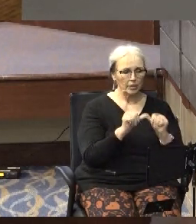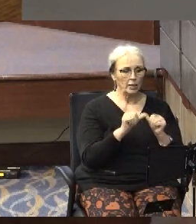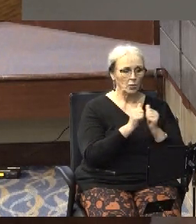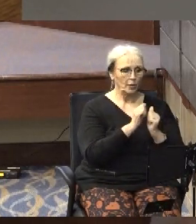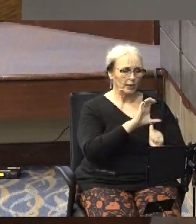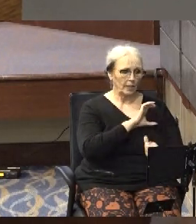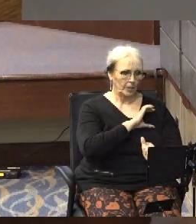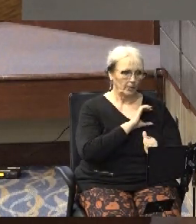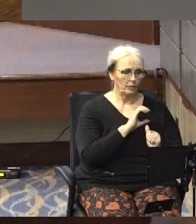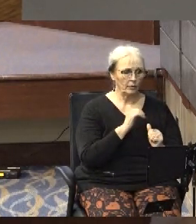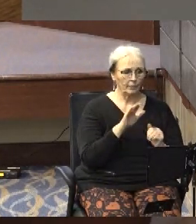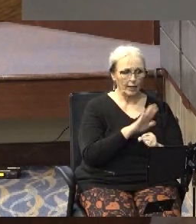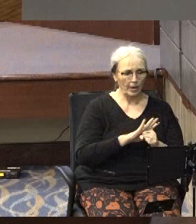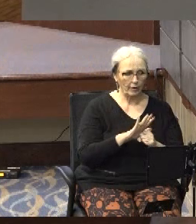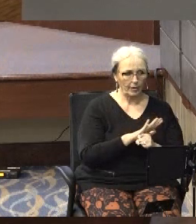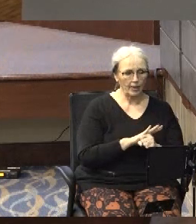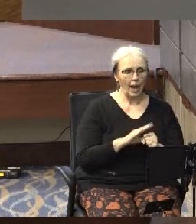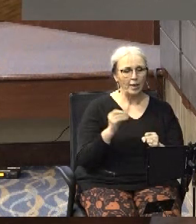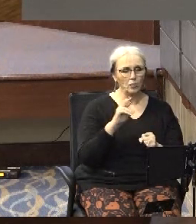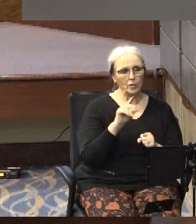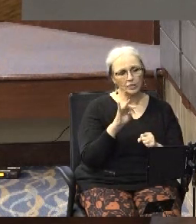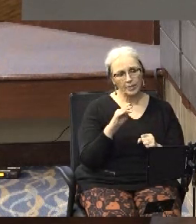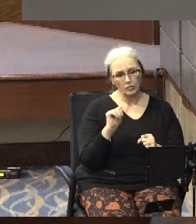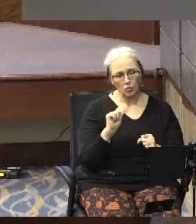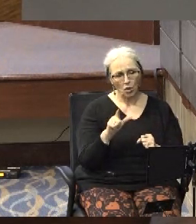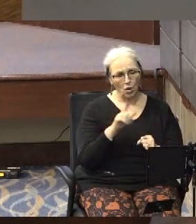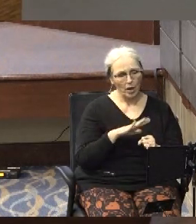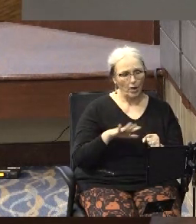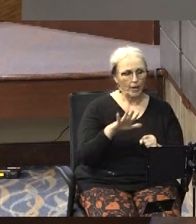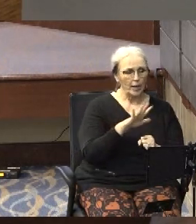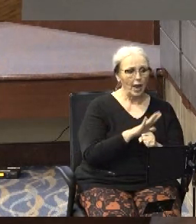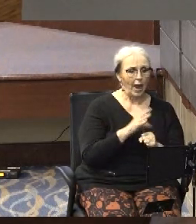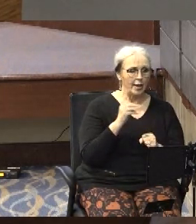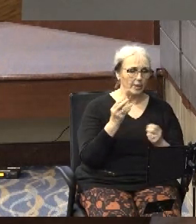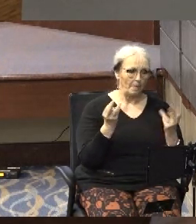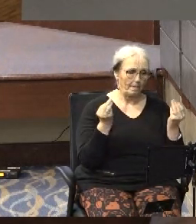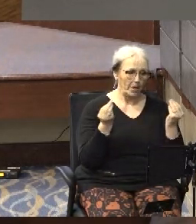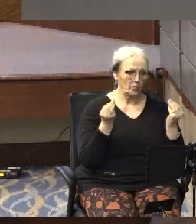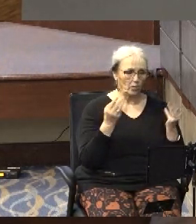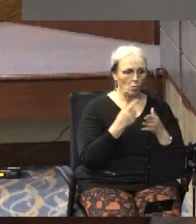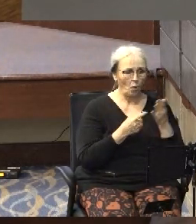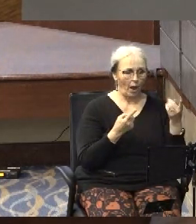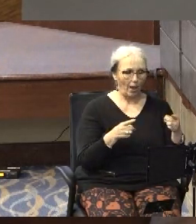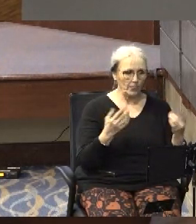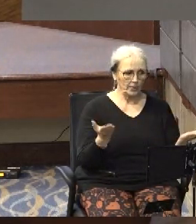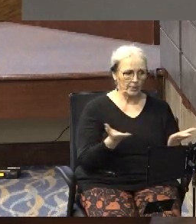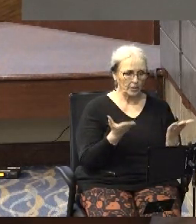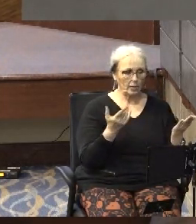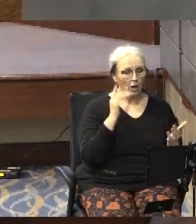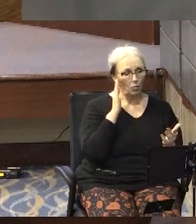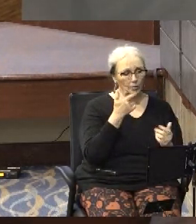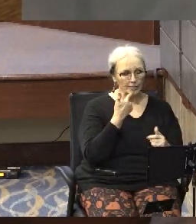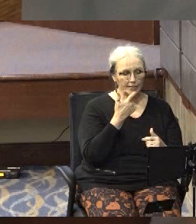well as the residential area and the ministry that happens here. I will point out that